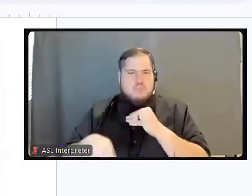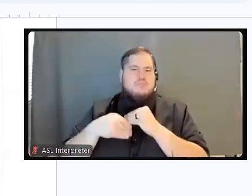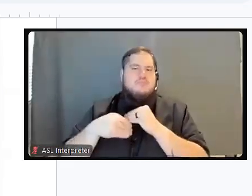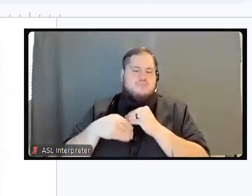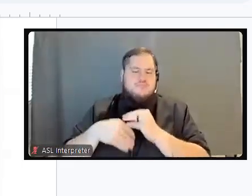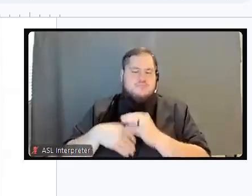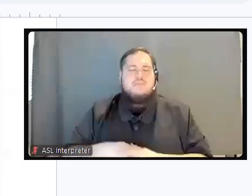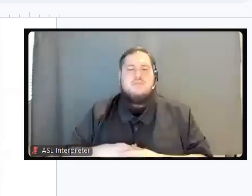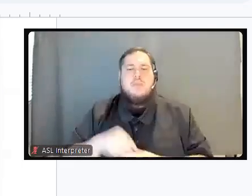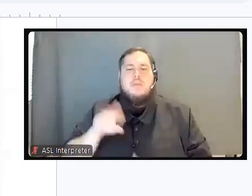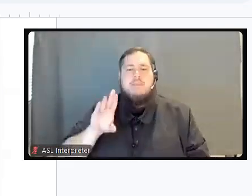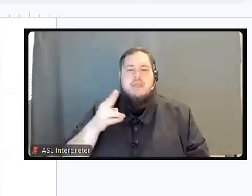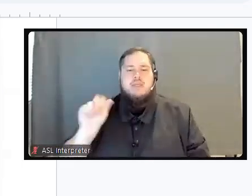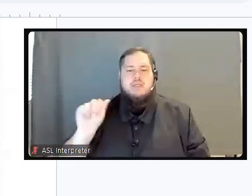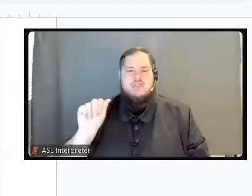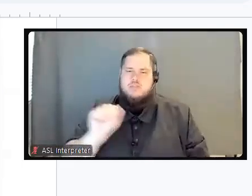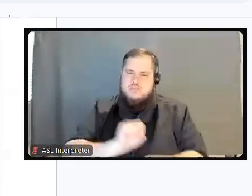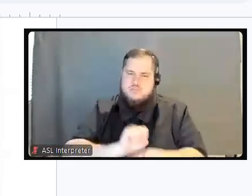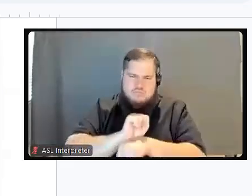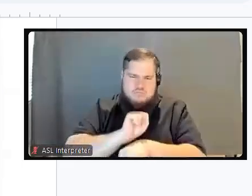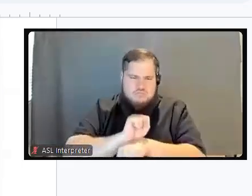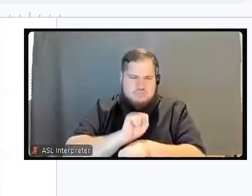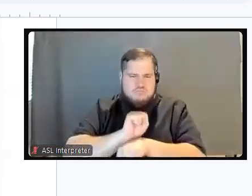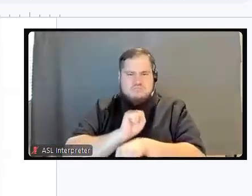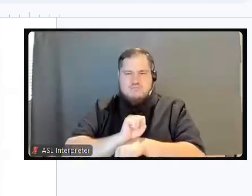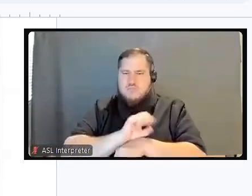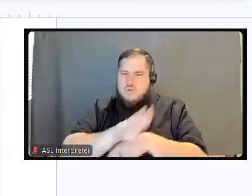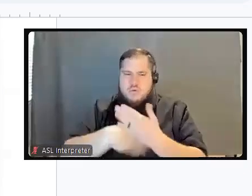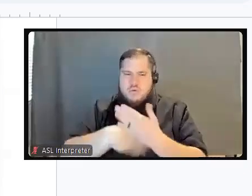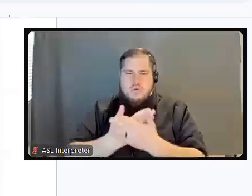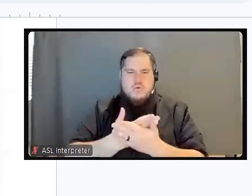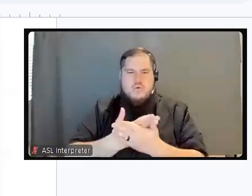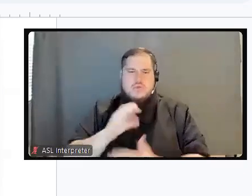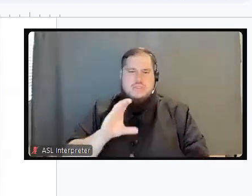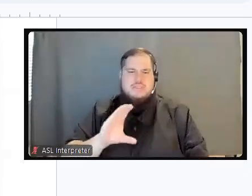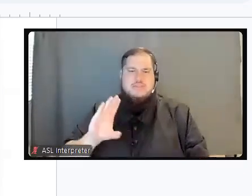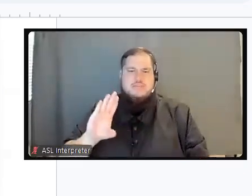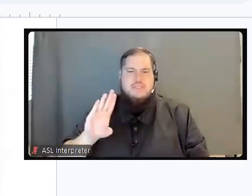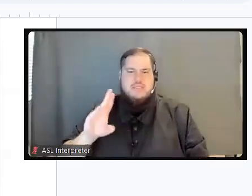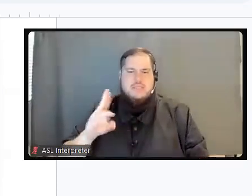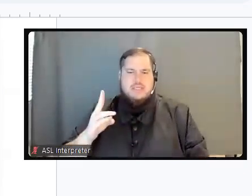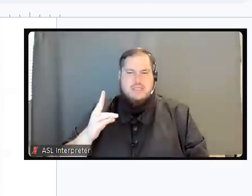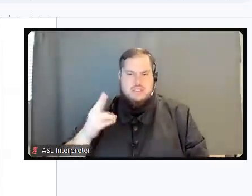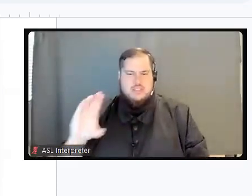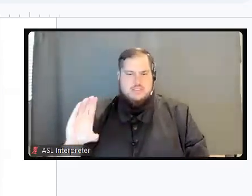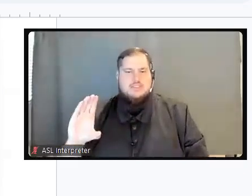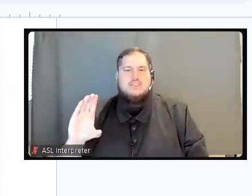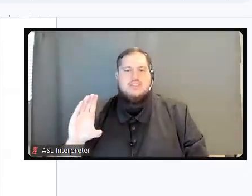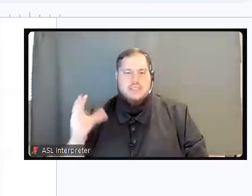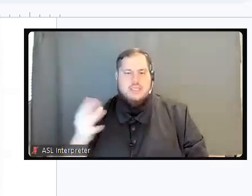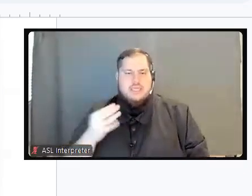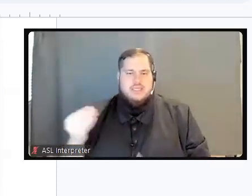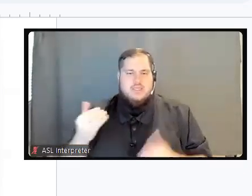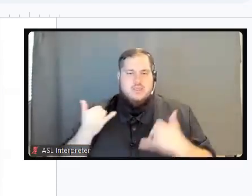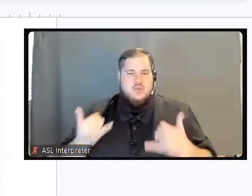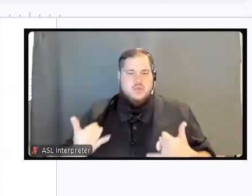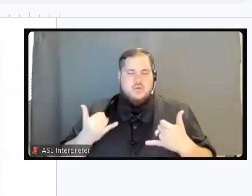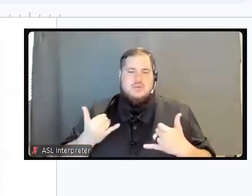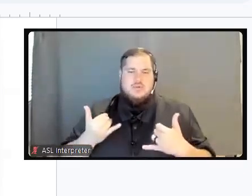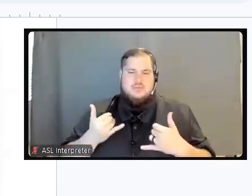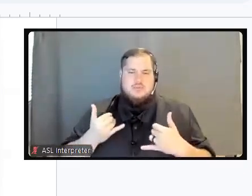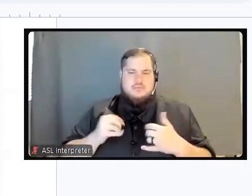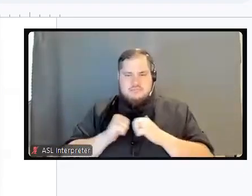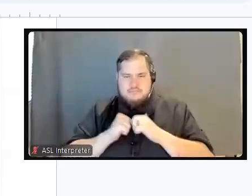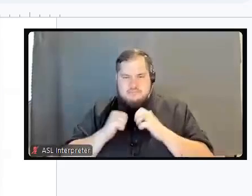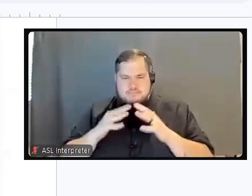is BHA is working hard on all things CCBHC, and currently working on forming a